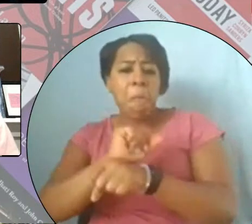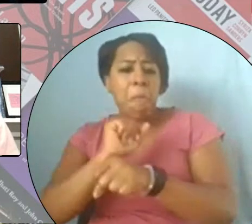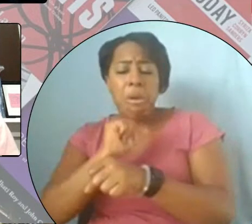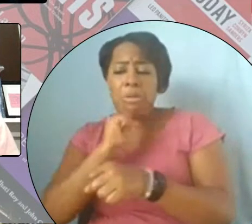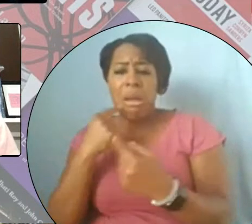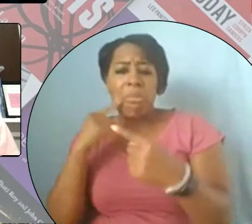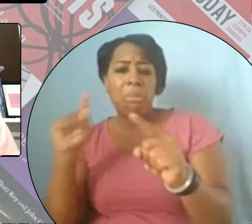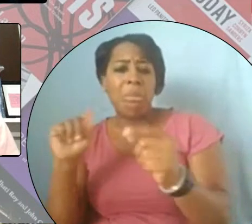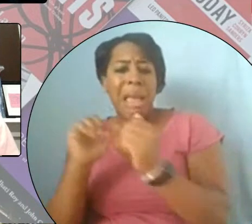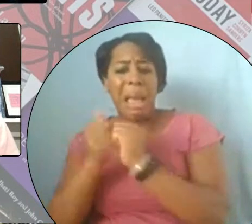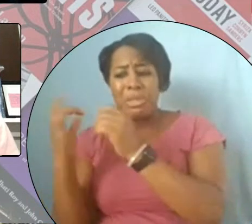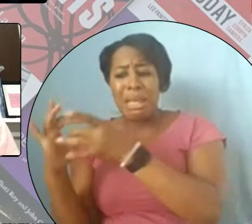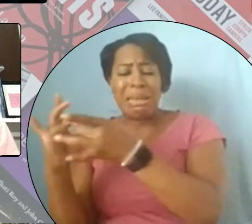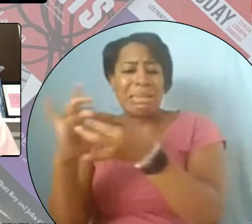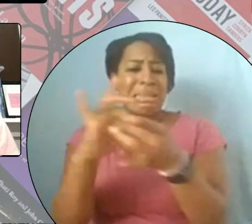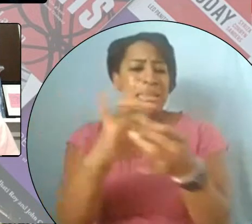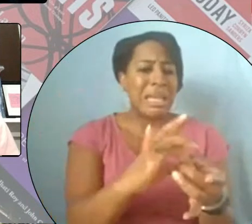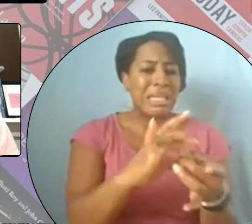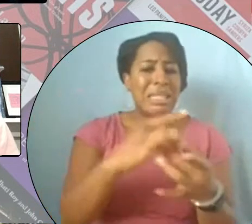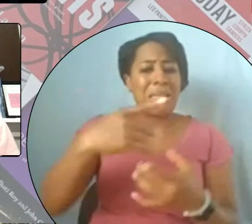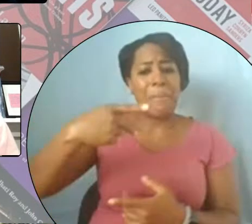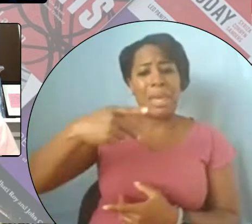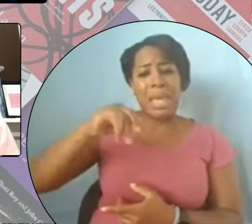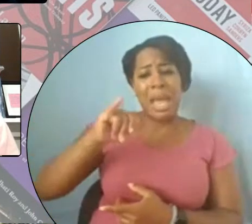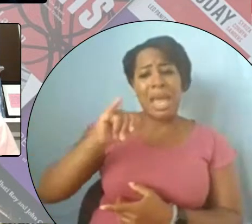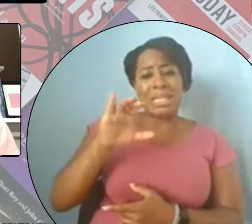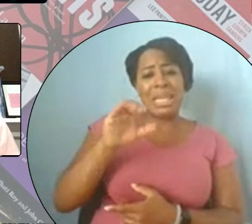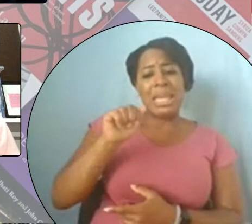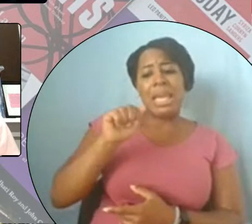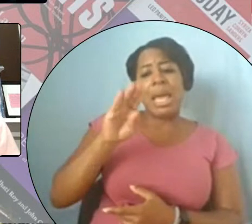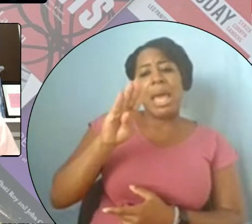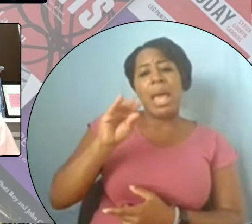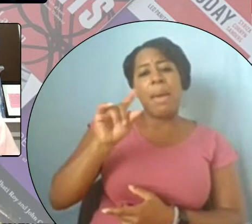this connected or part of PIC abolition?